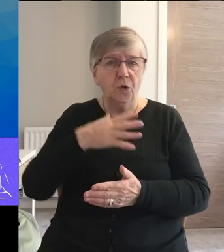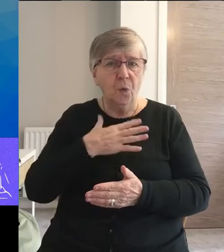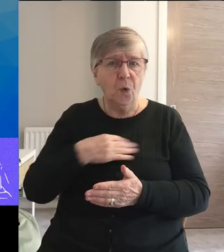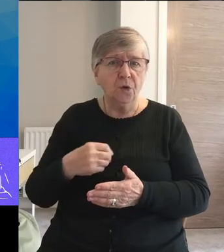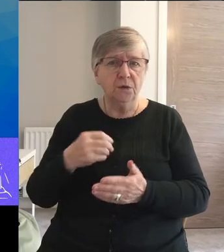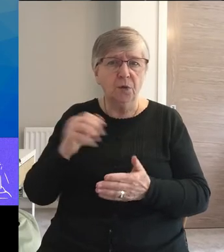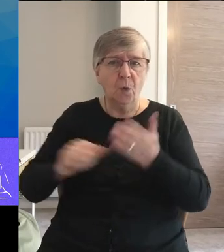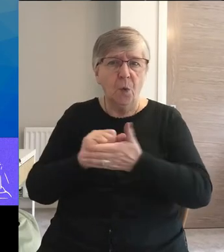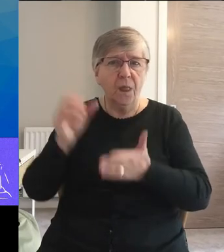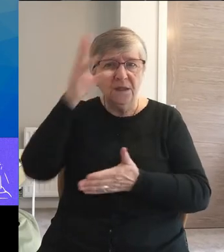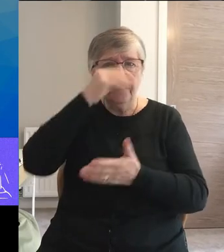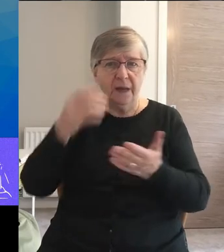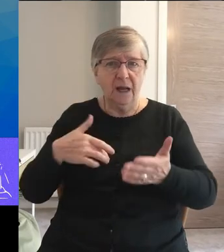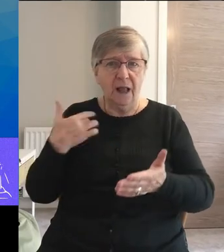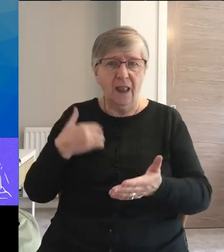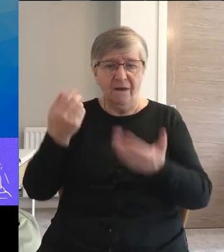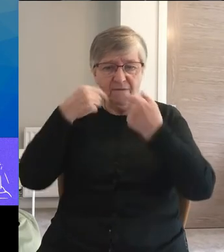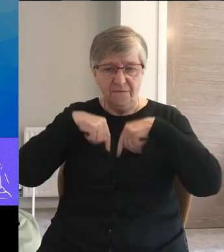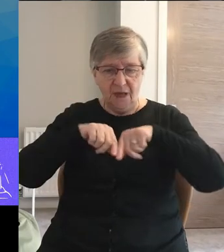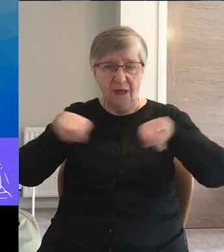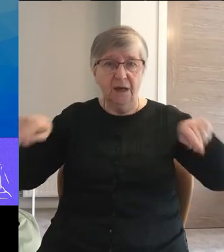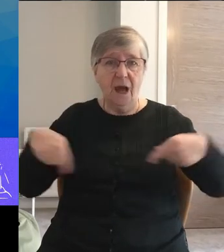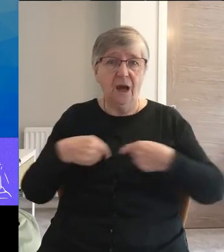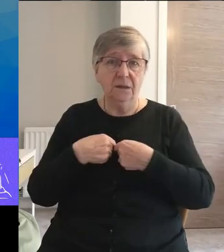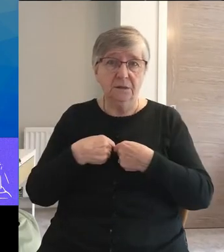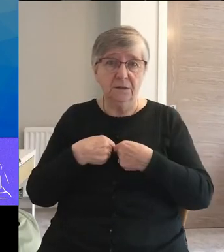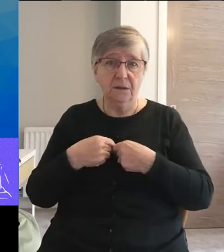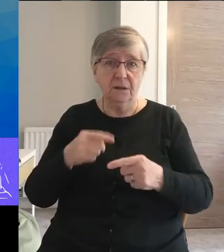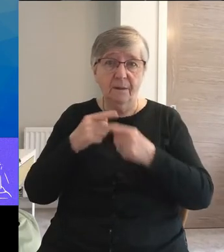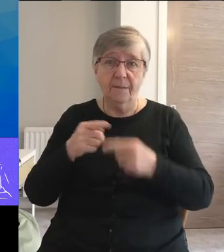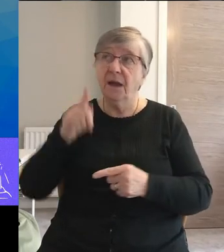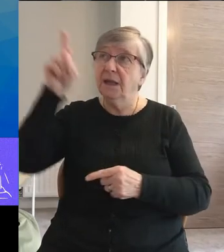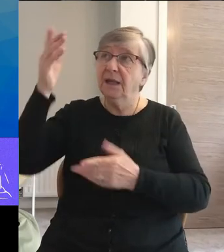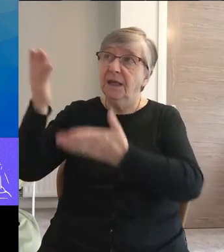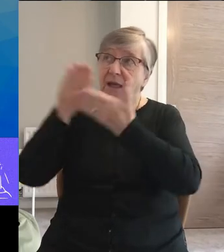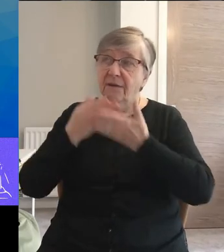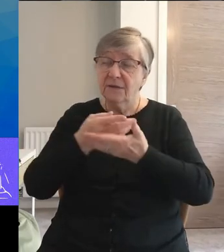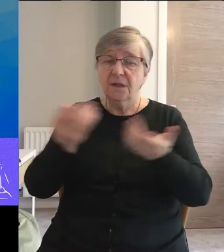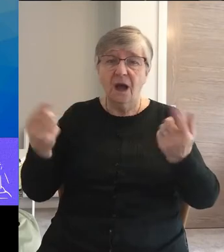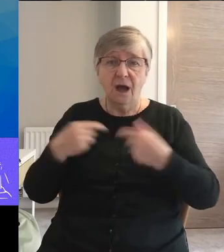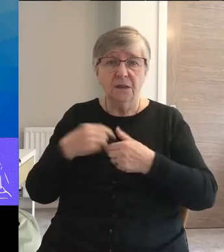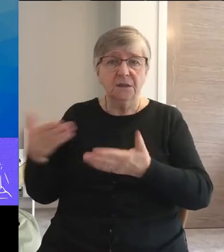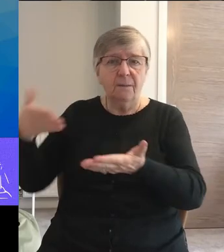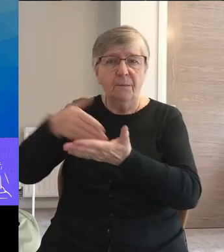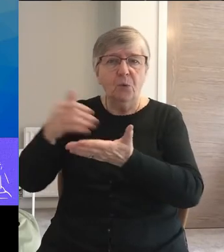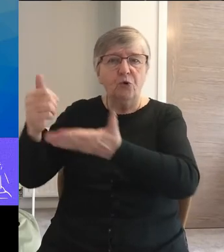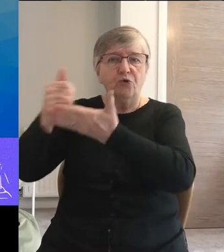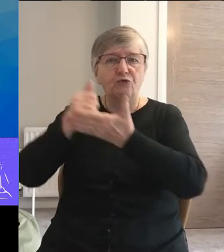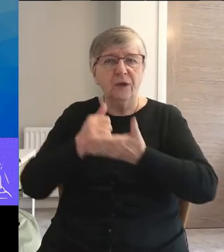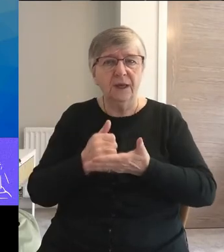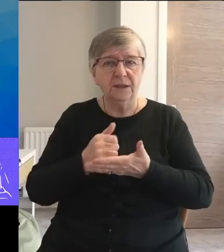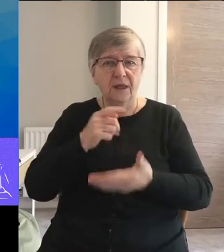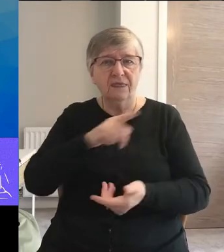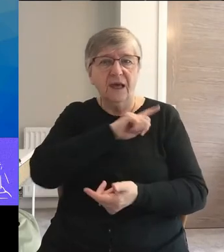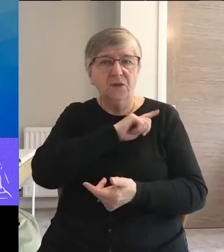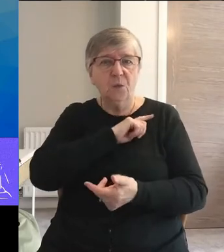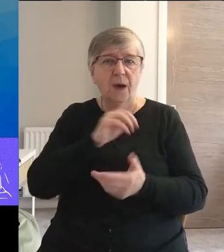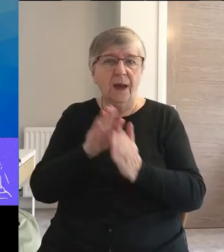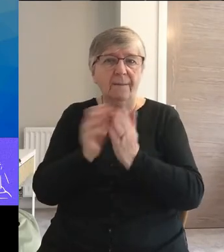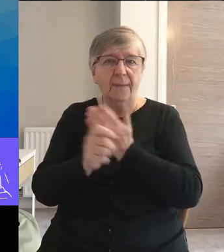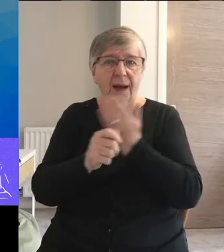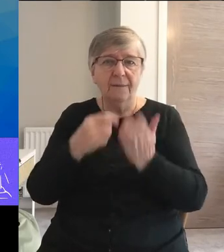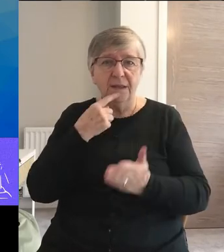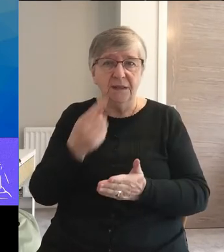us? But he gives us more grace. That's why Scripture says,